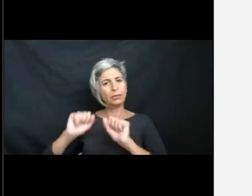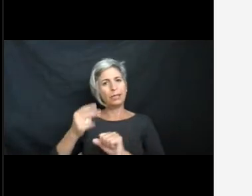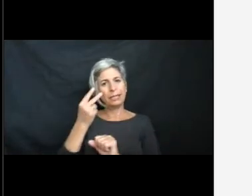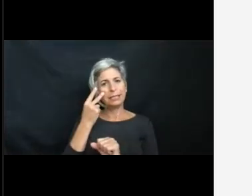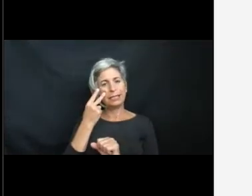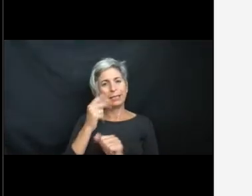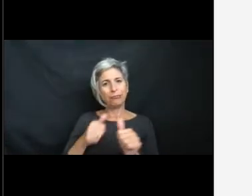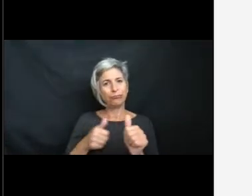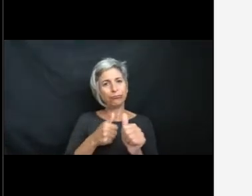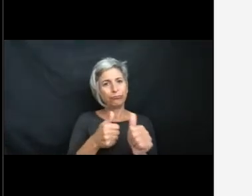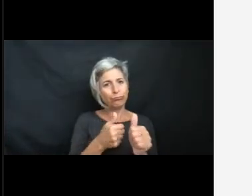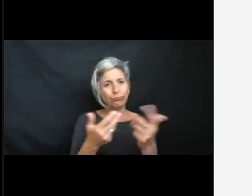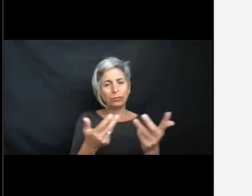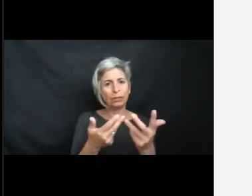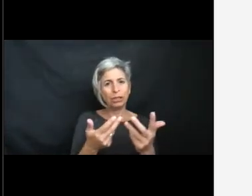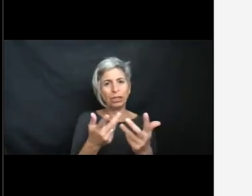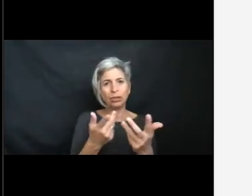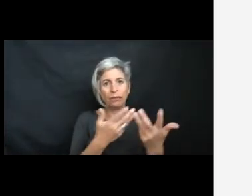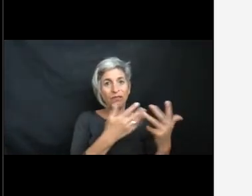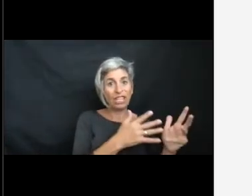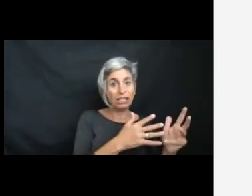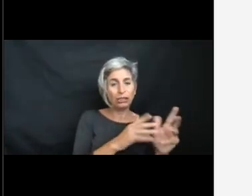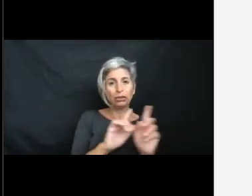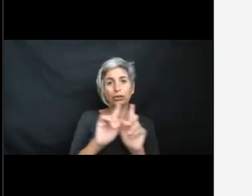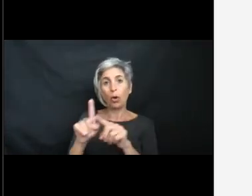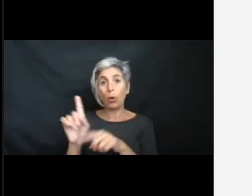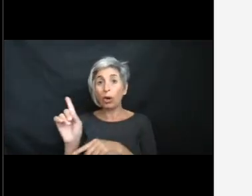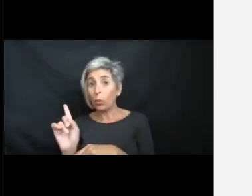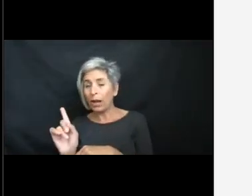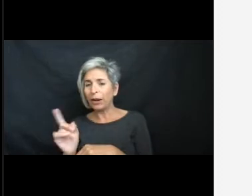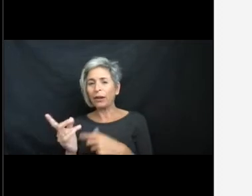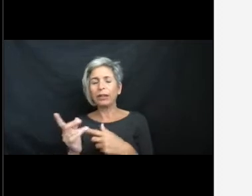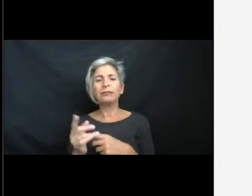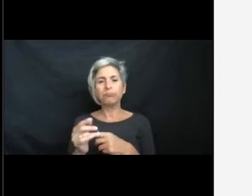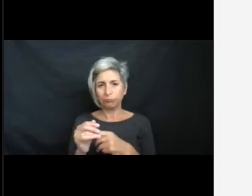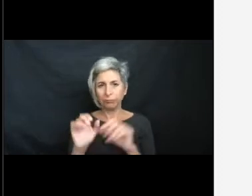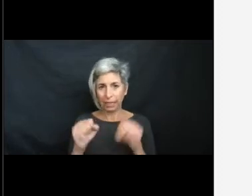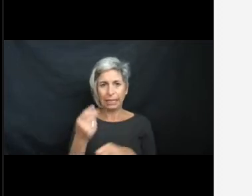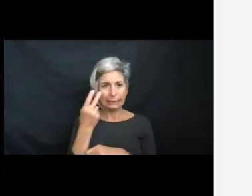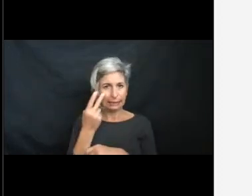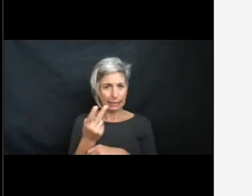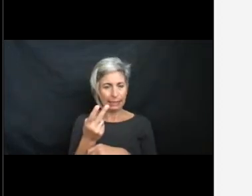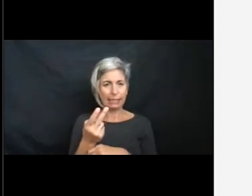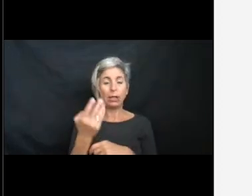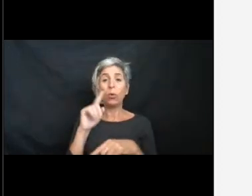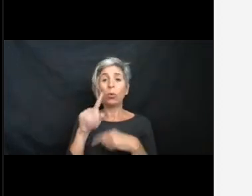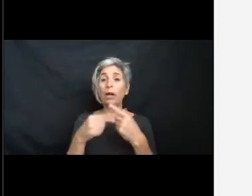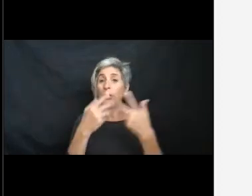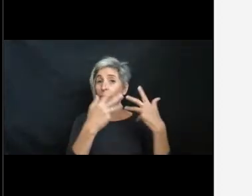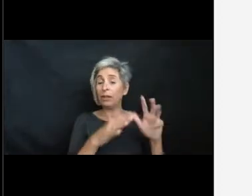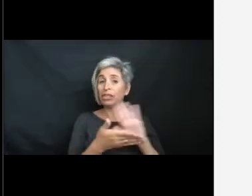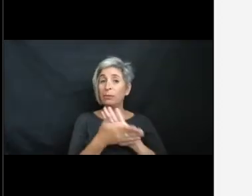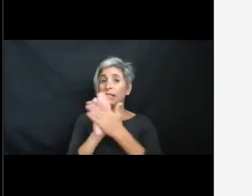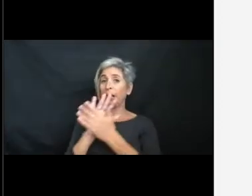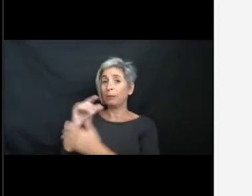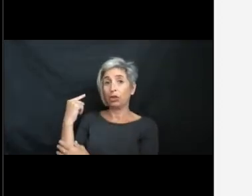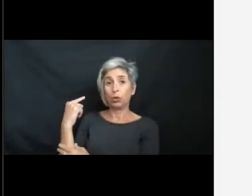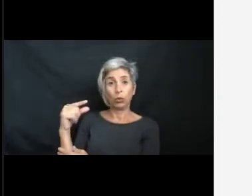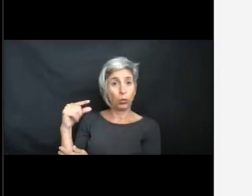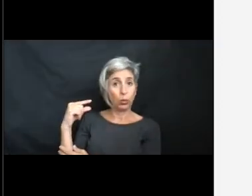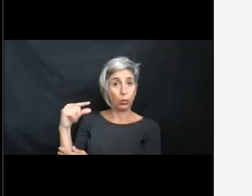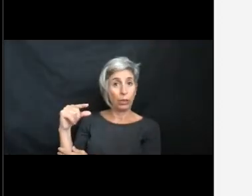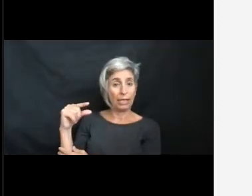trail of where you were and where you're going to. So as you complete a part, it turns green, and then the part that